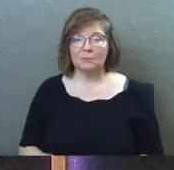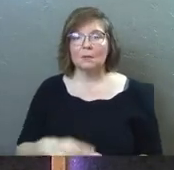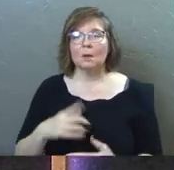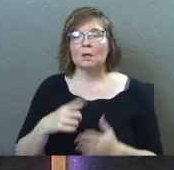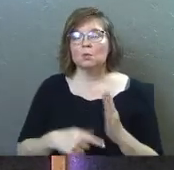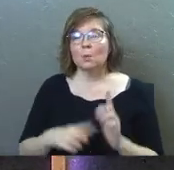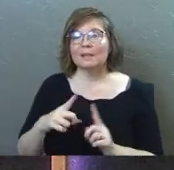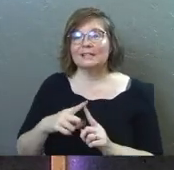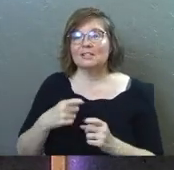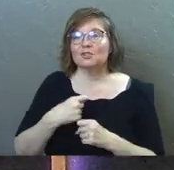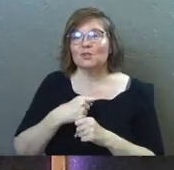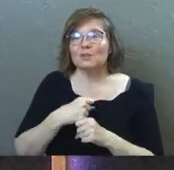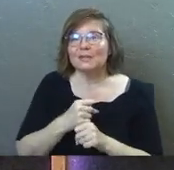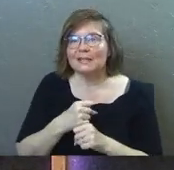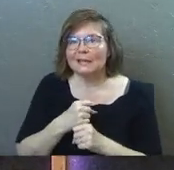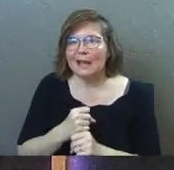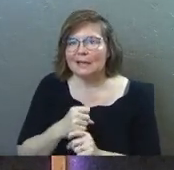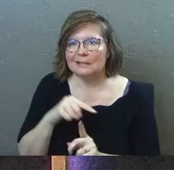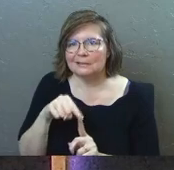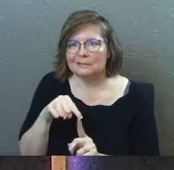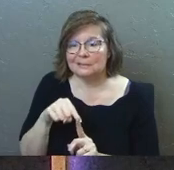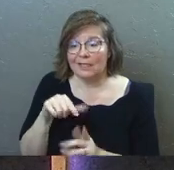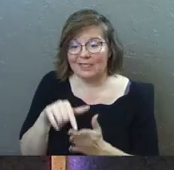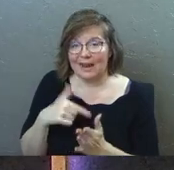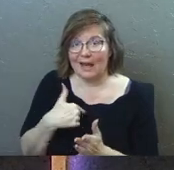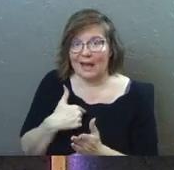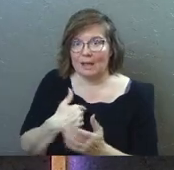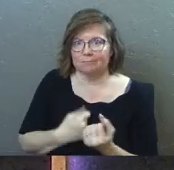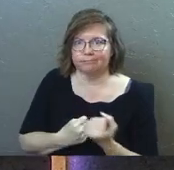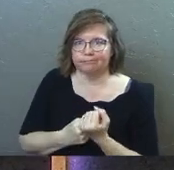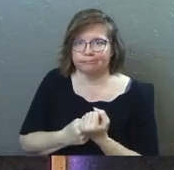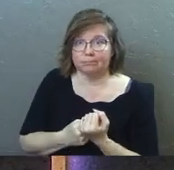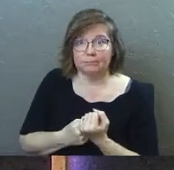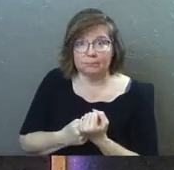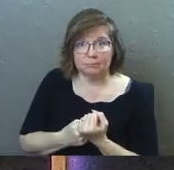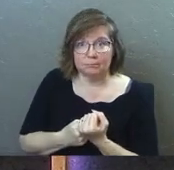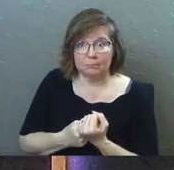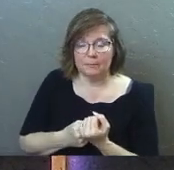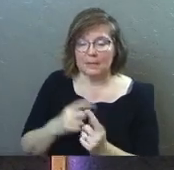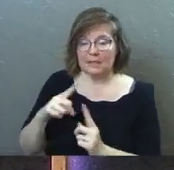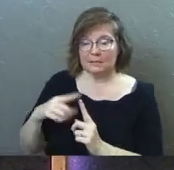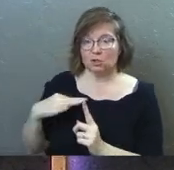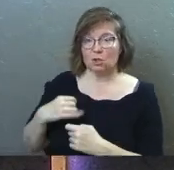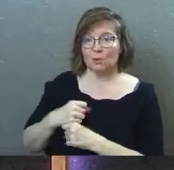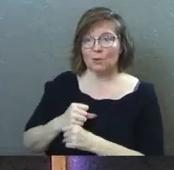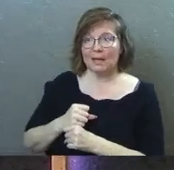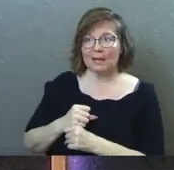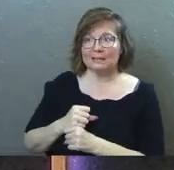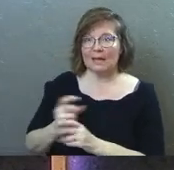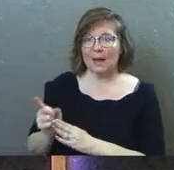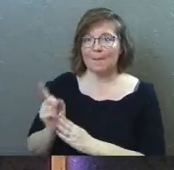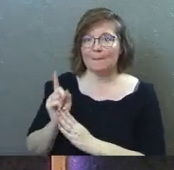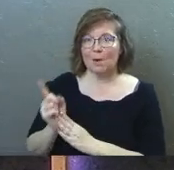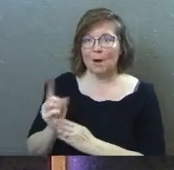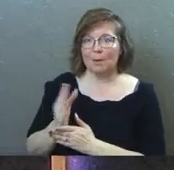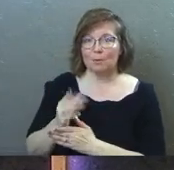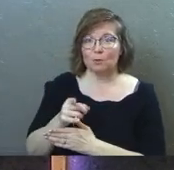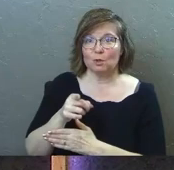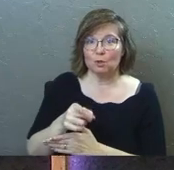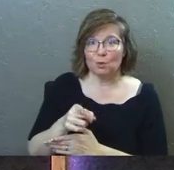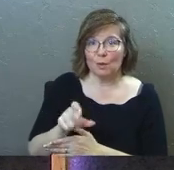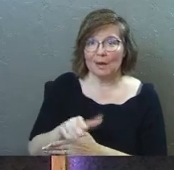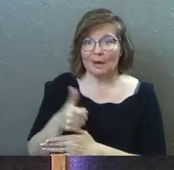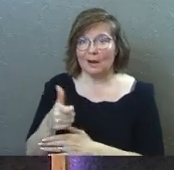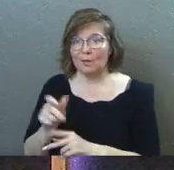It's what a t-shirt creates that I'm about. A t-shirt creates a moment between you